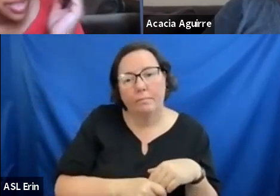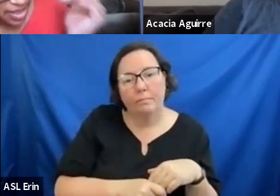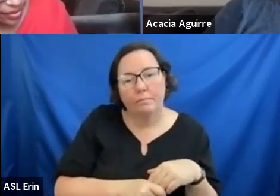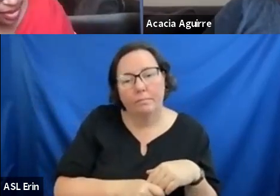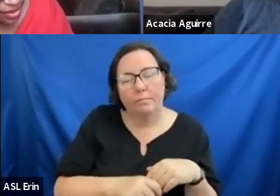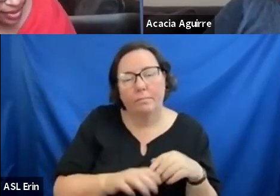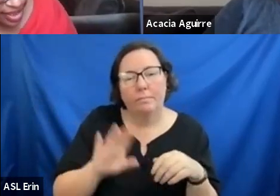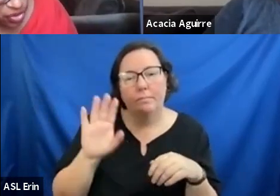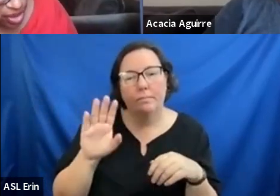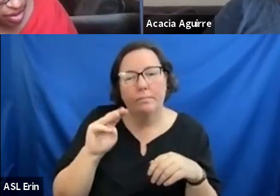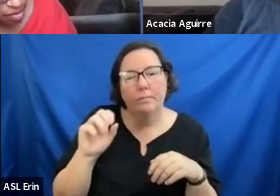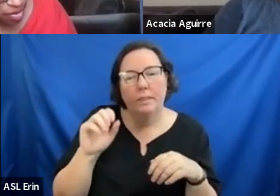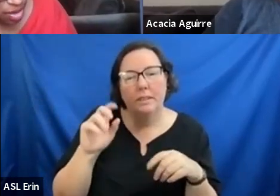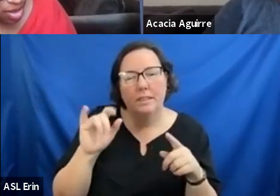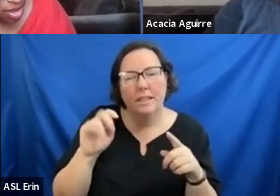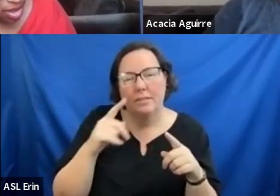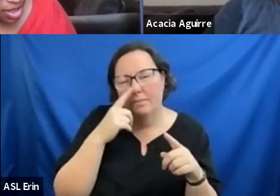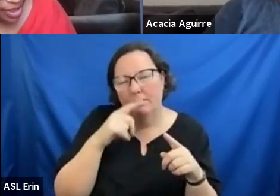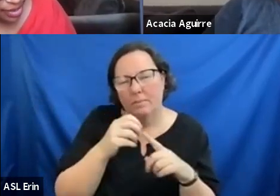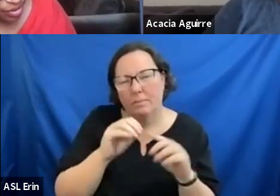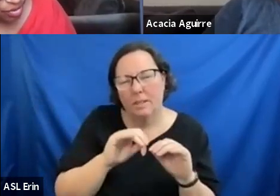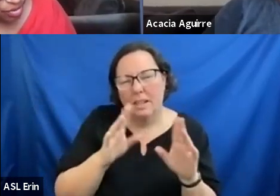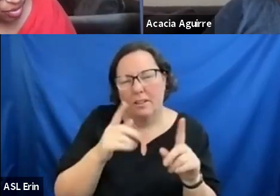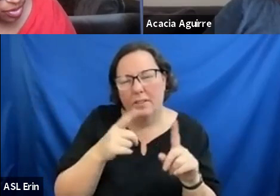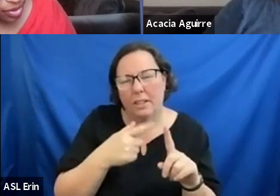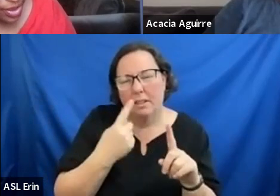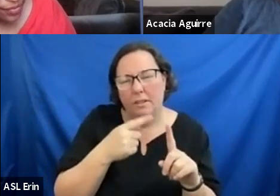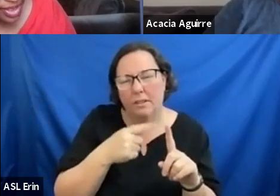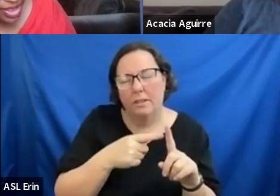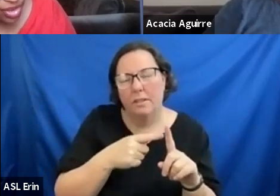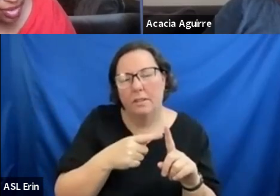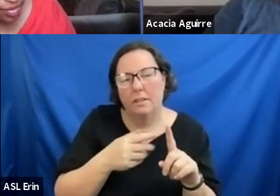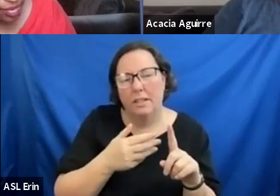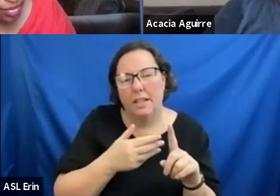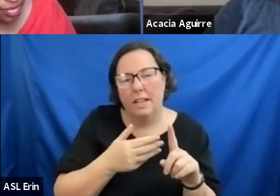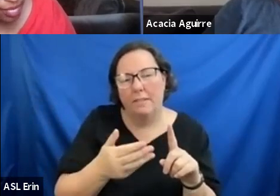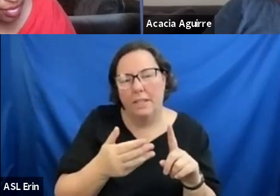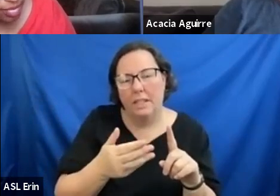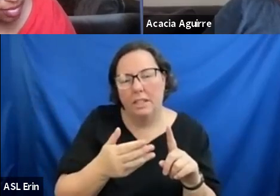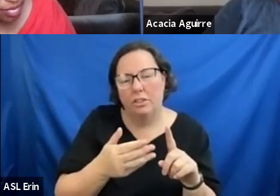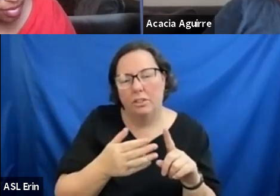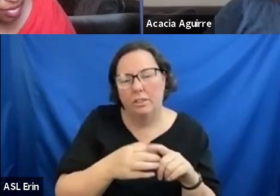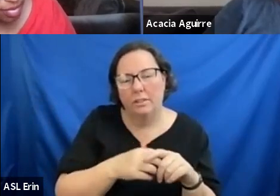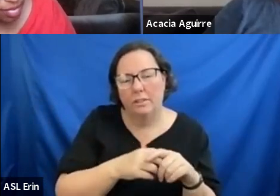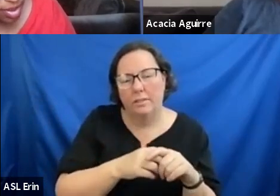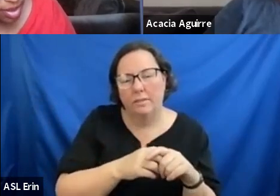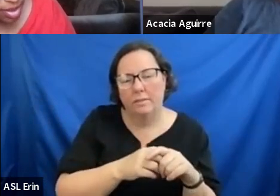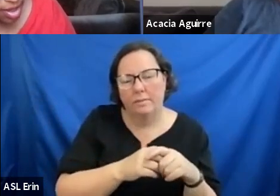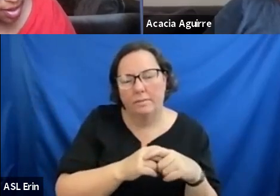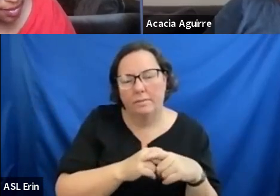Can I just ask for clarification on, so invitation